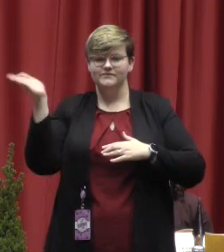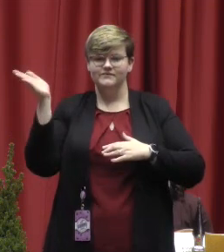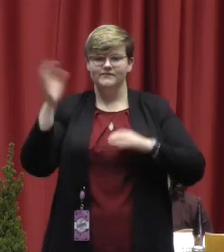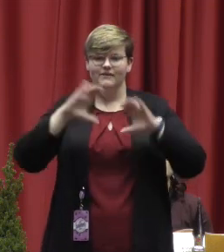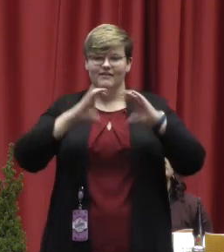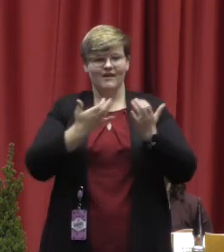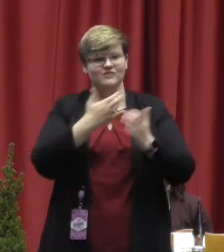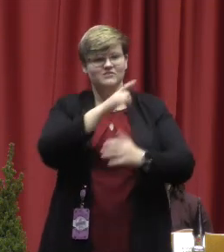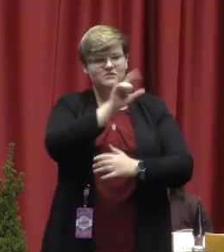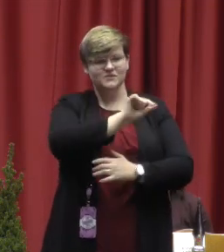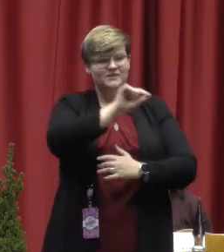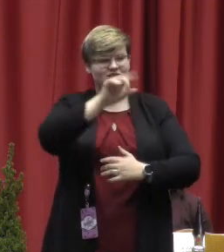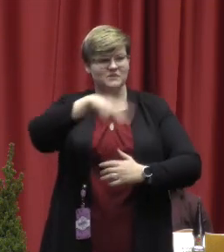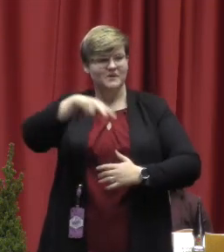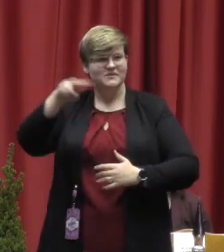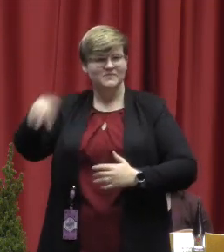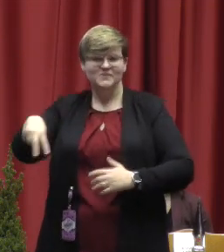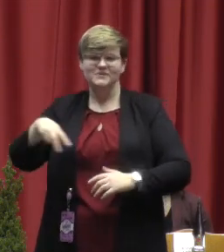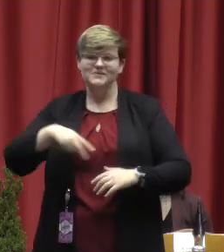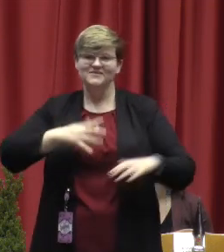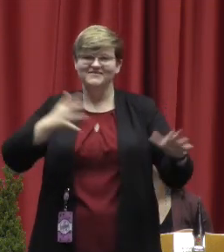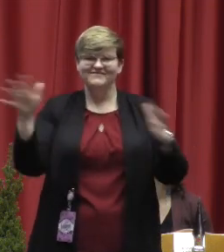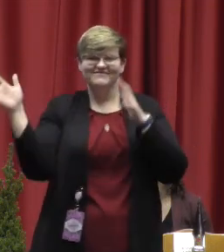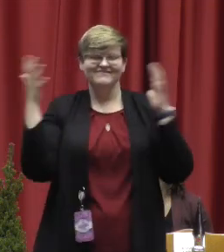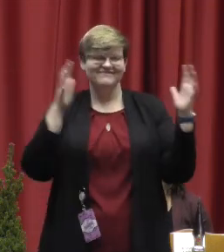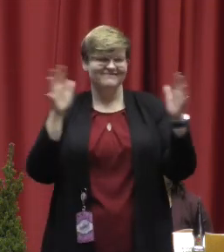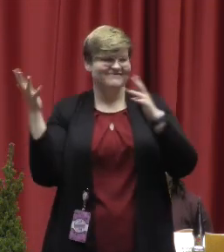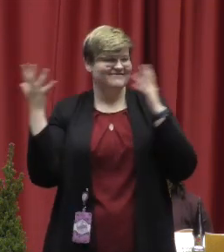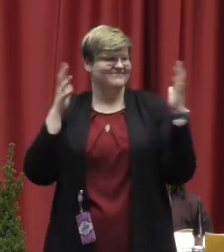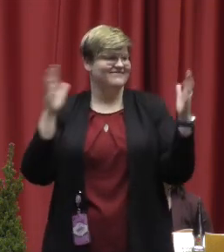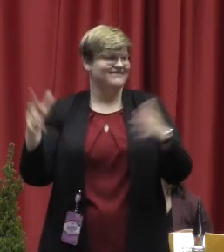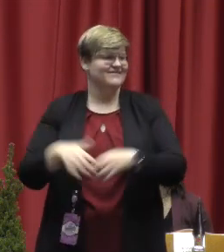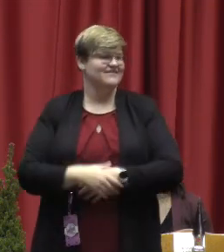of 2022.